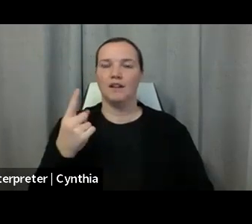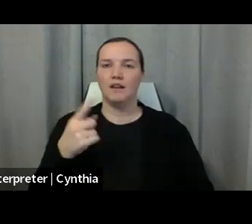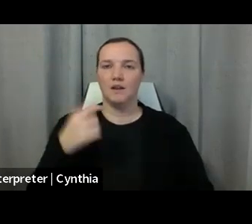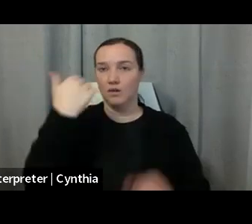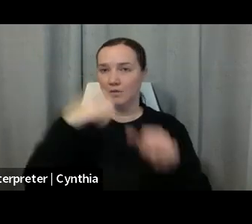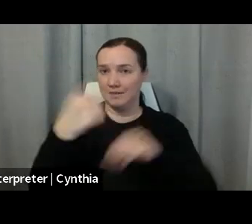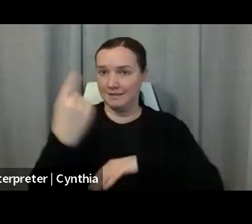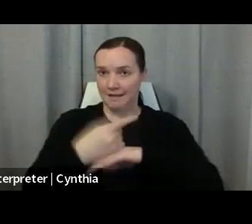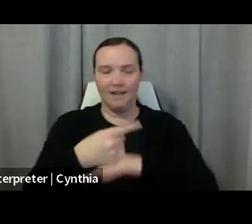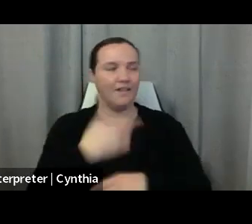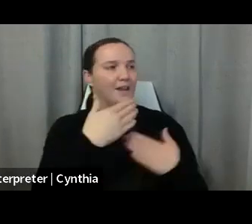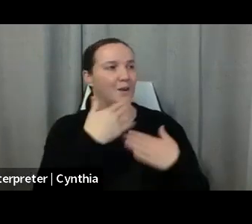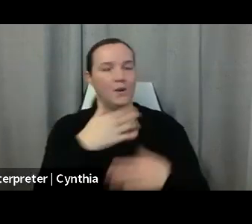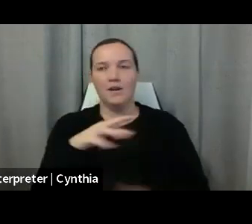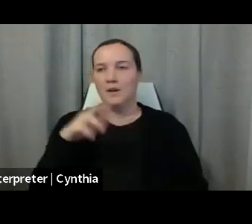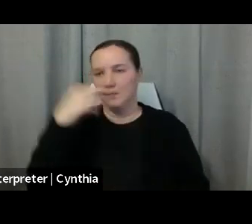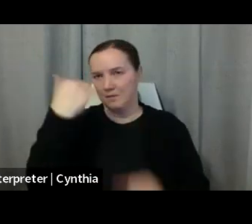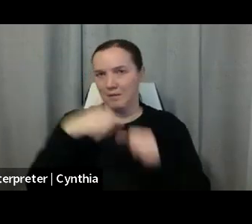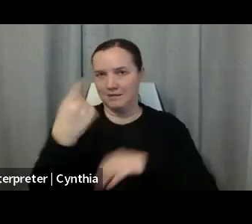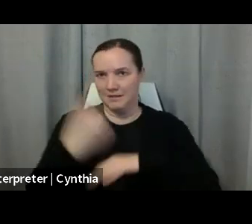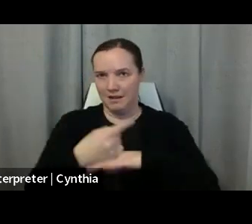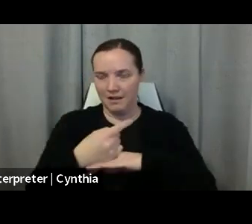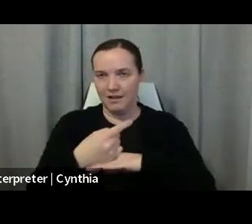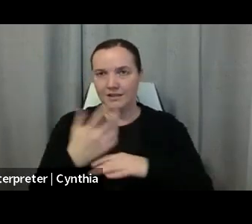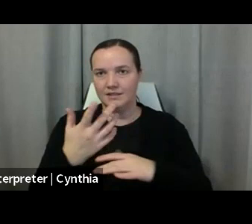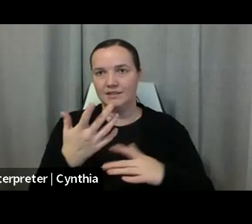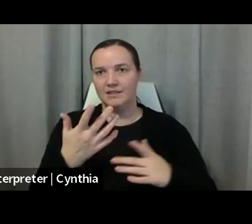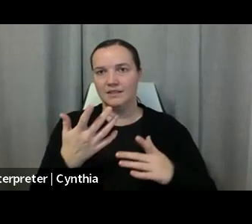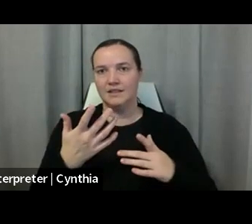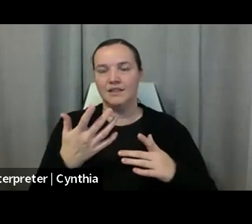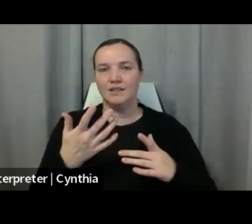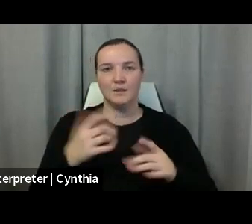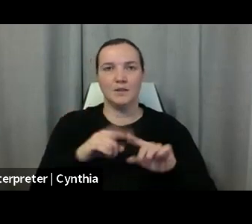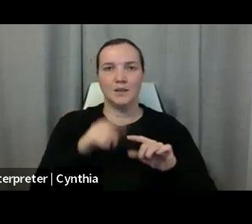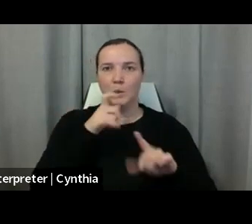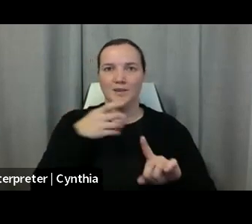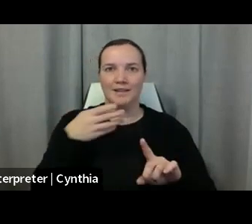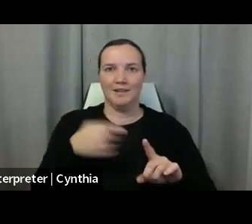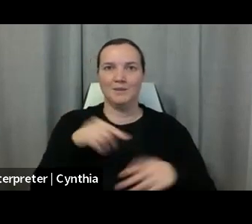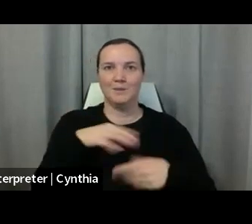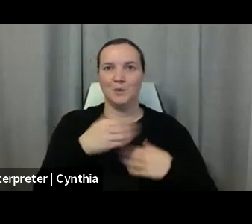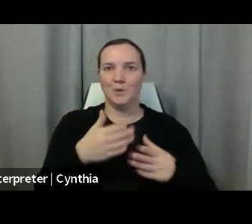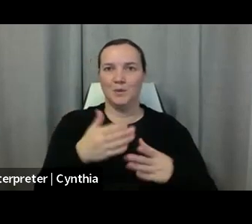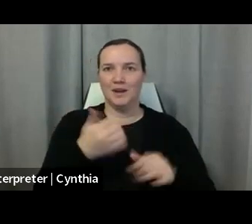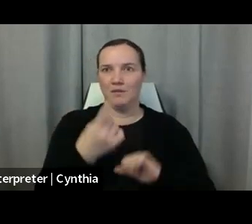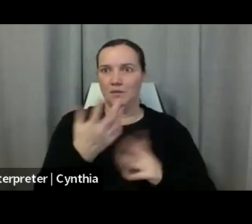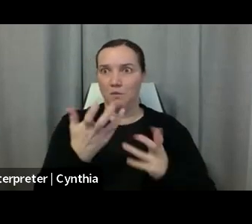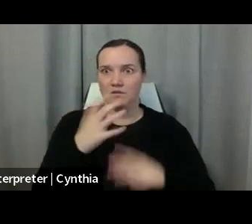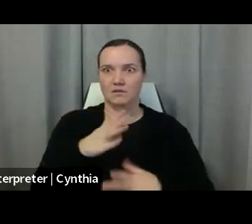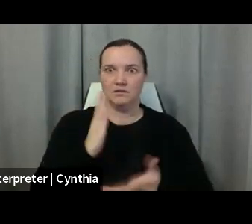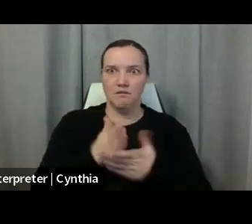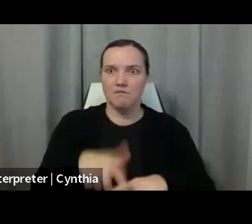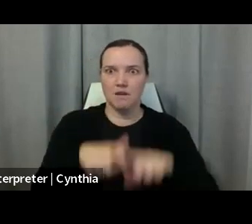Remembrance Day. Thank you, Remembrance Day, and how, like, depending on who's in the room, not everyone wants to take that pause and stuff like that.